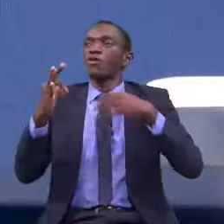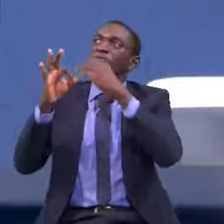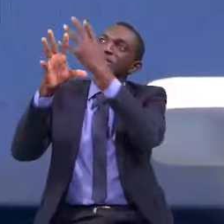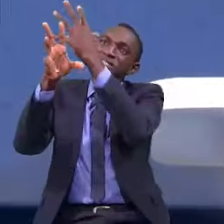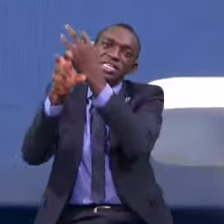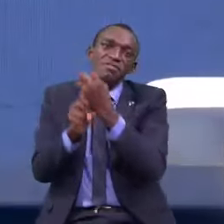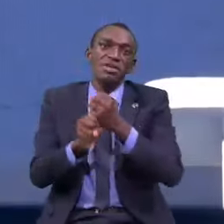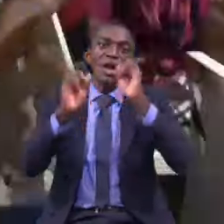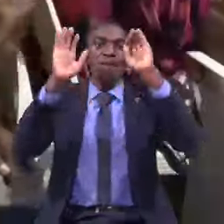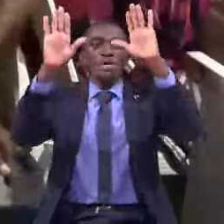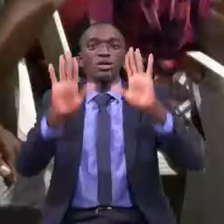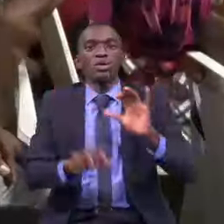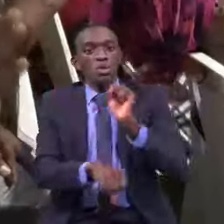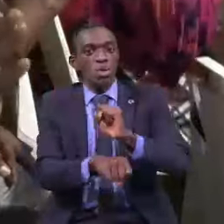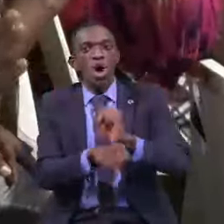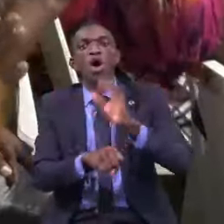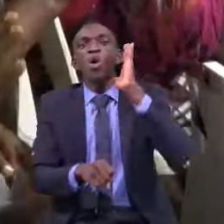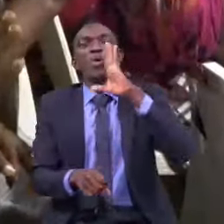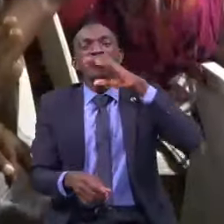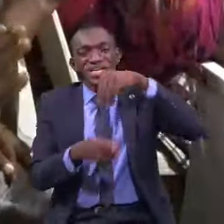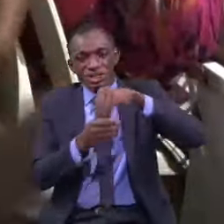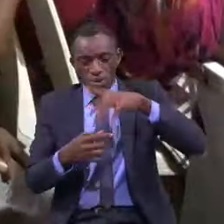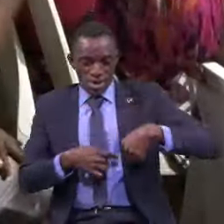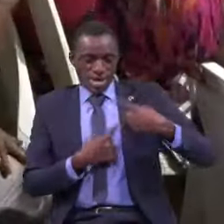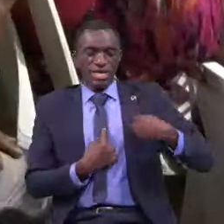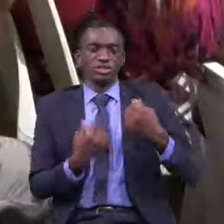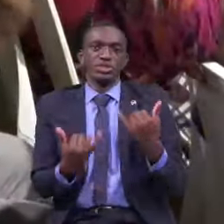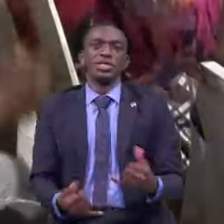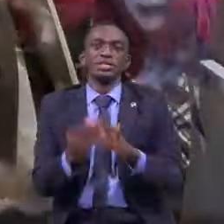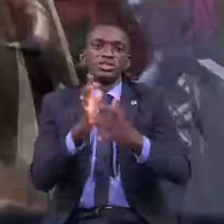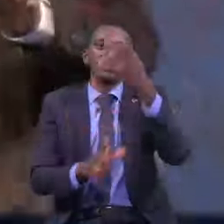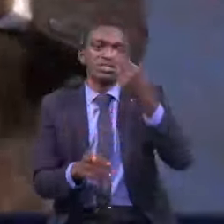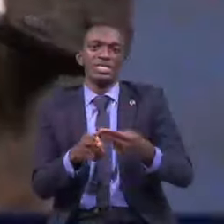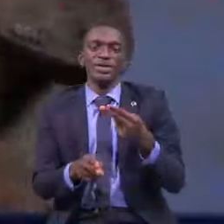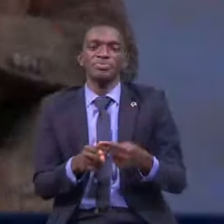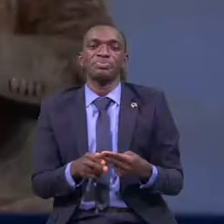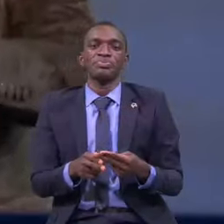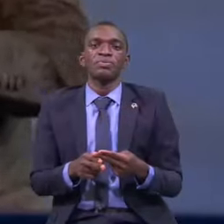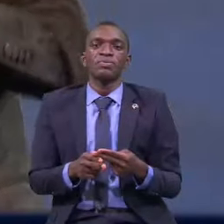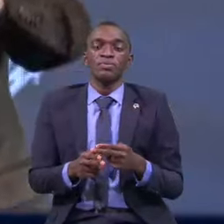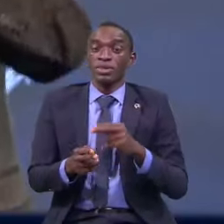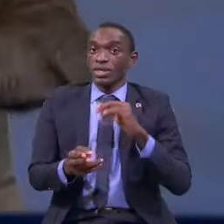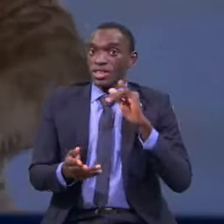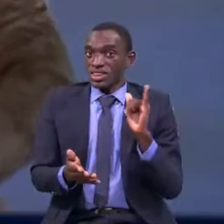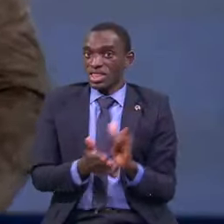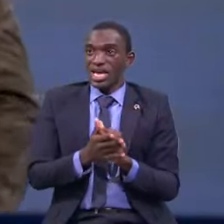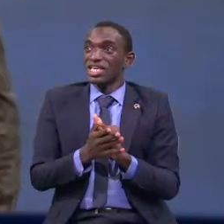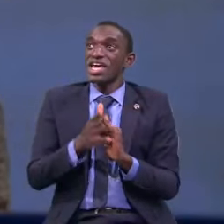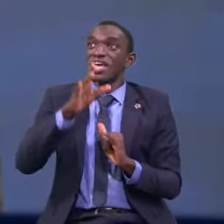in your heart today. that he put his